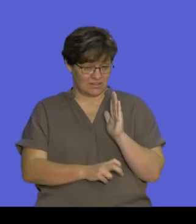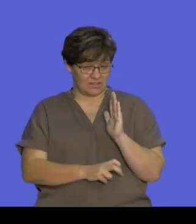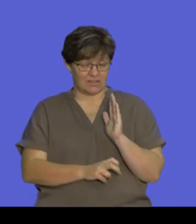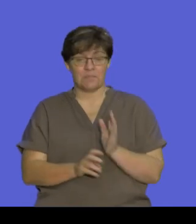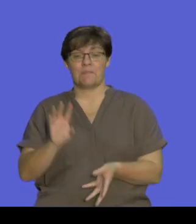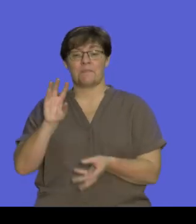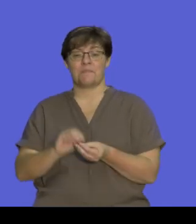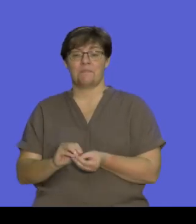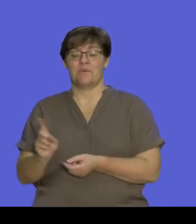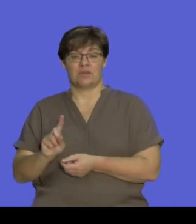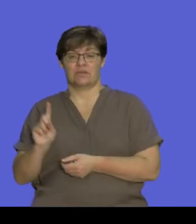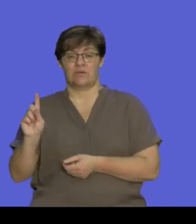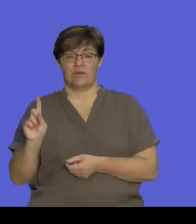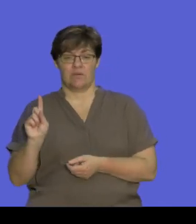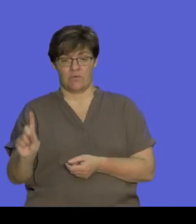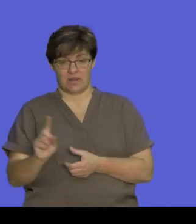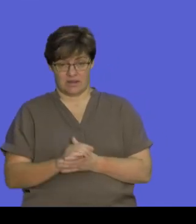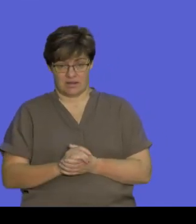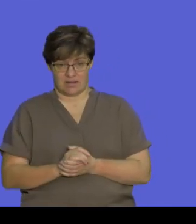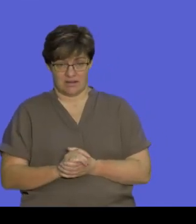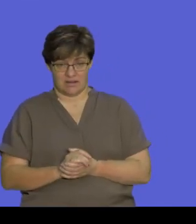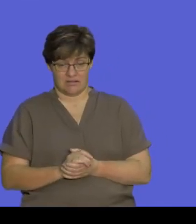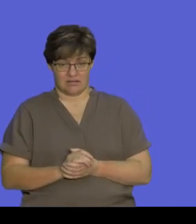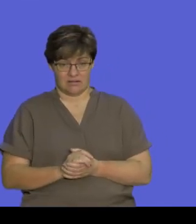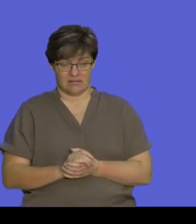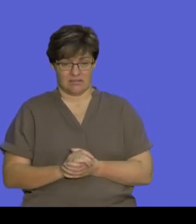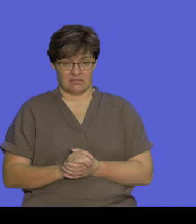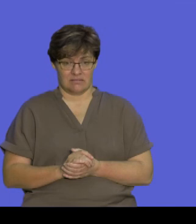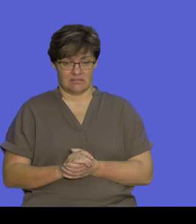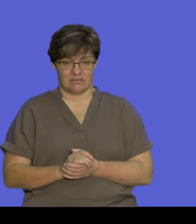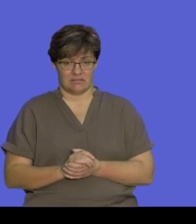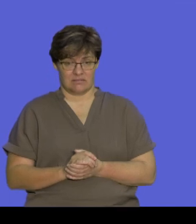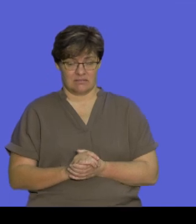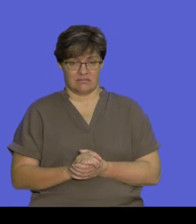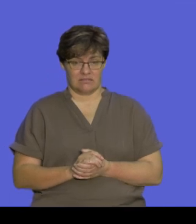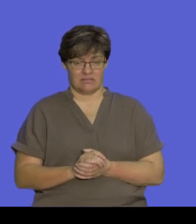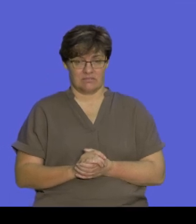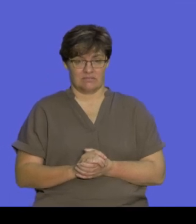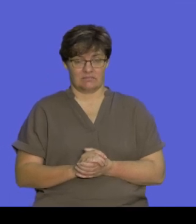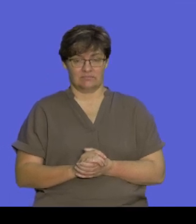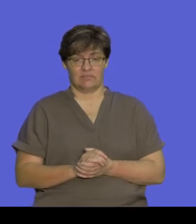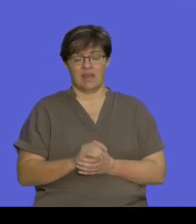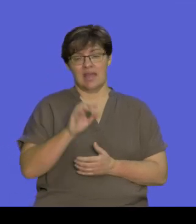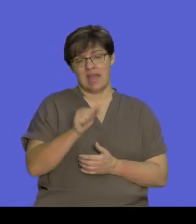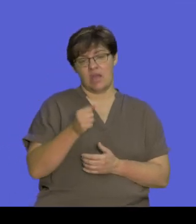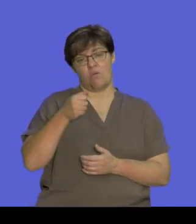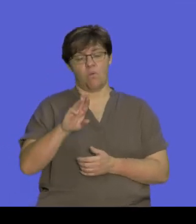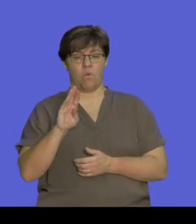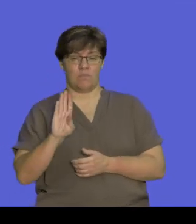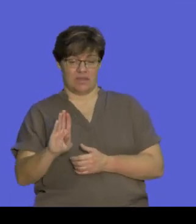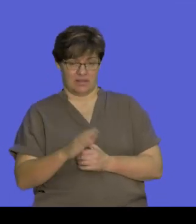a total of probability of 1 of A or B is going to